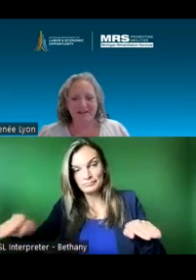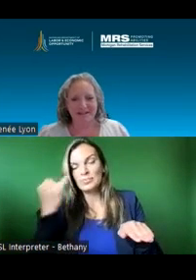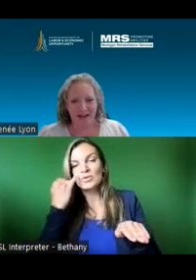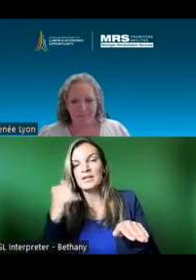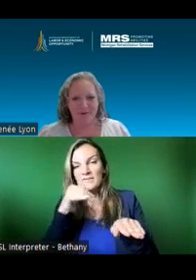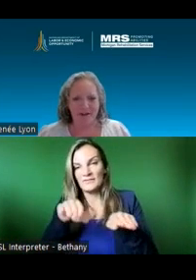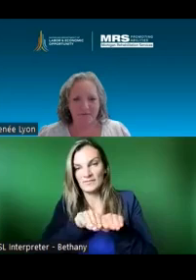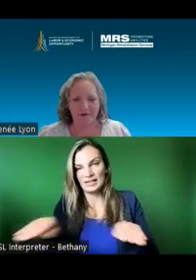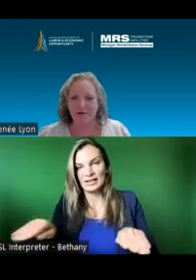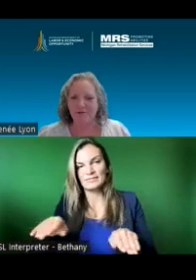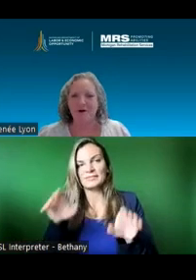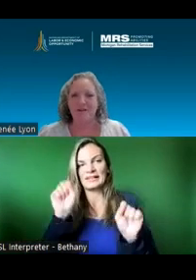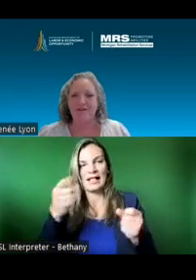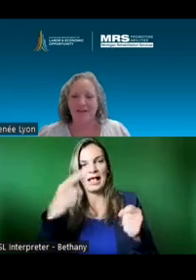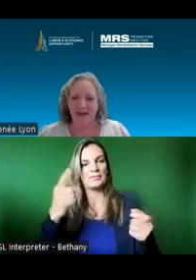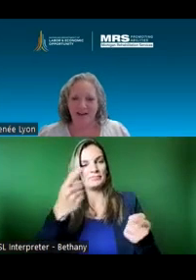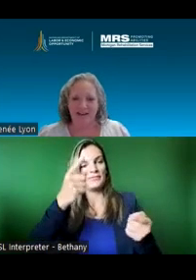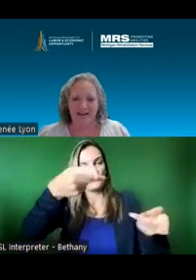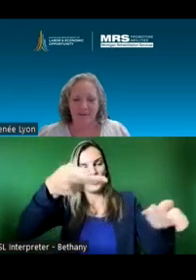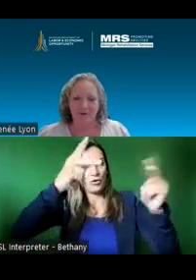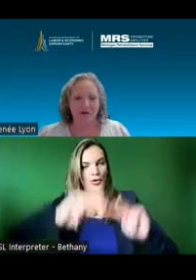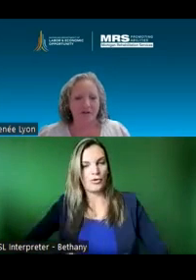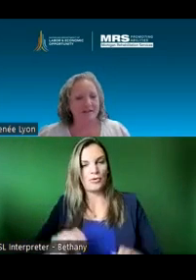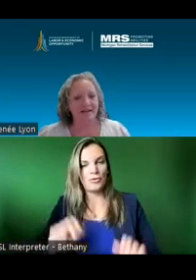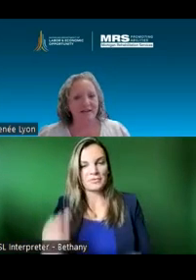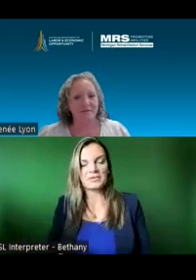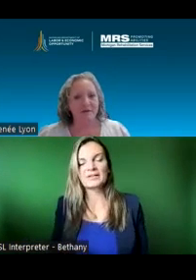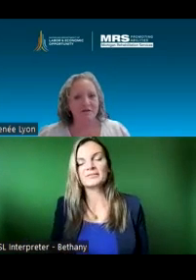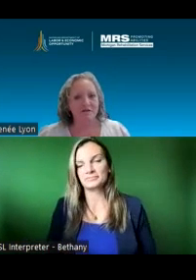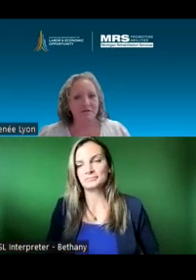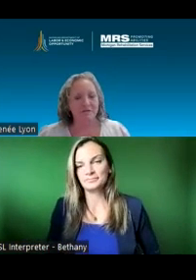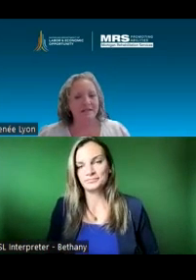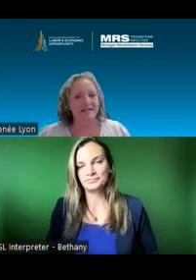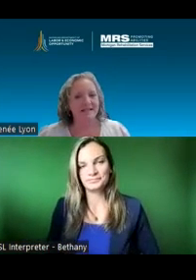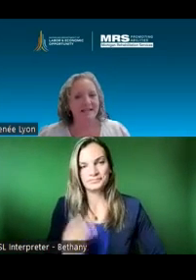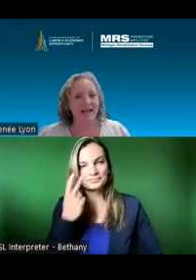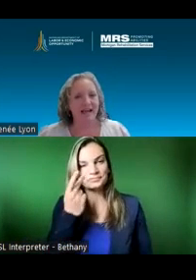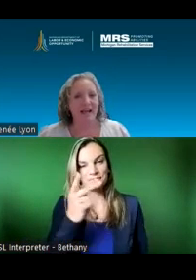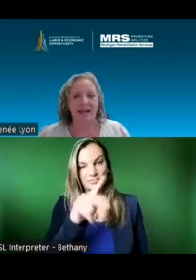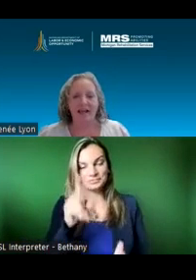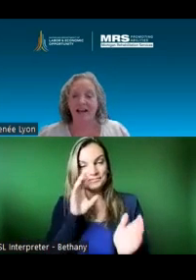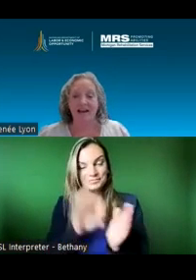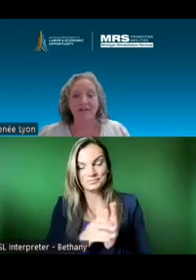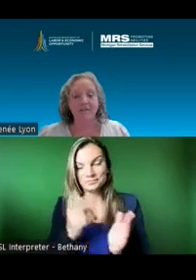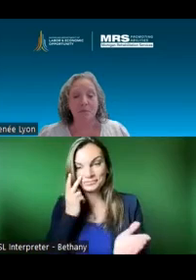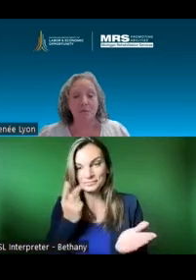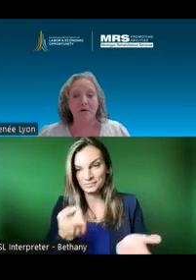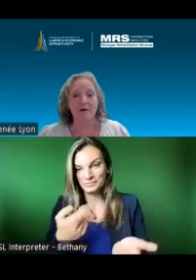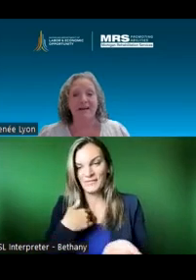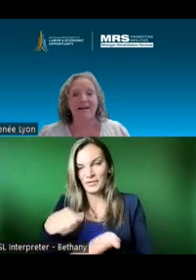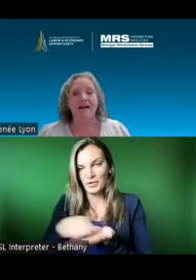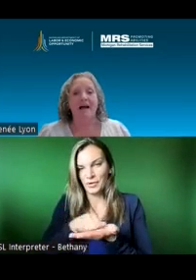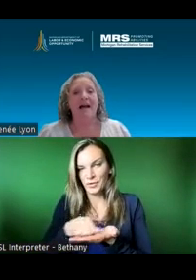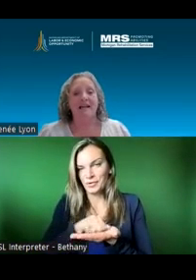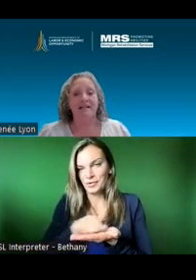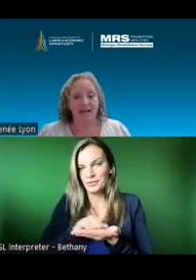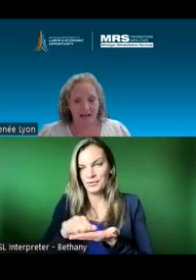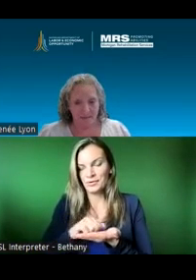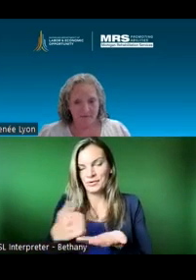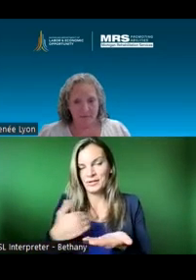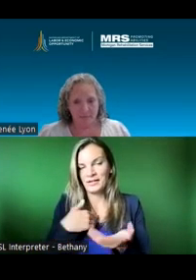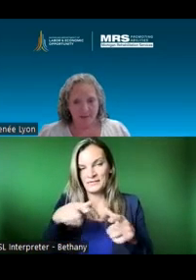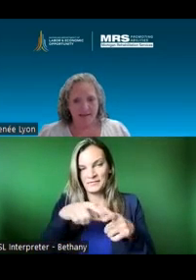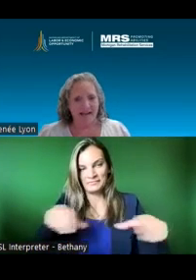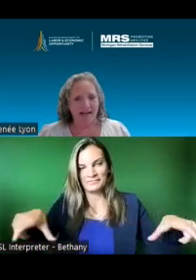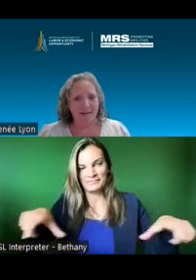everything can topple, and we don't want that. Look at the second picture, and we see an ironing board on